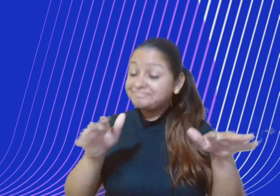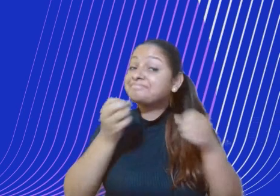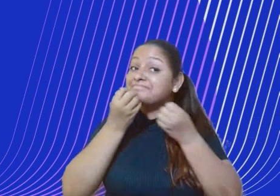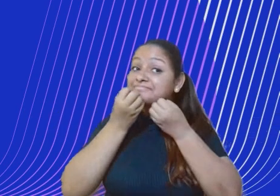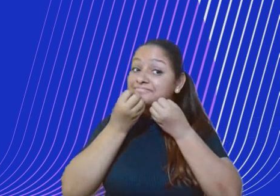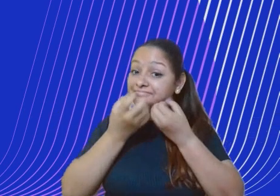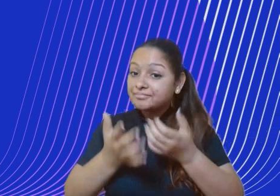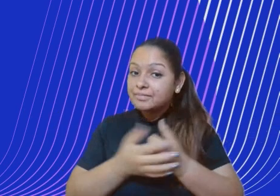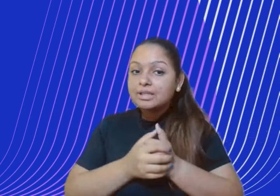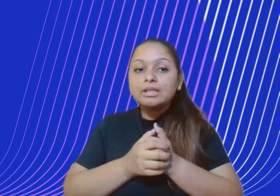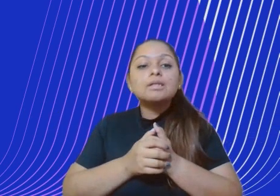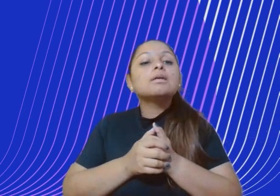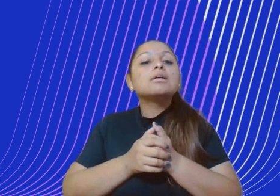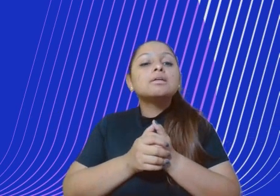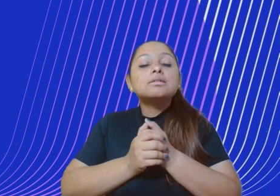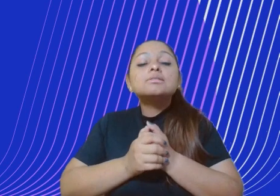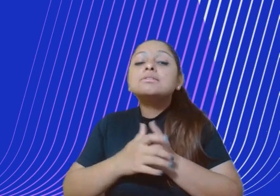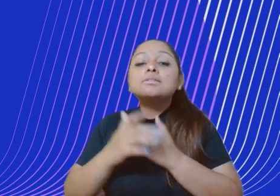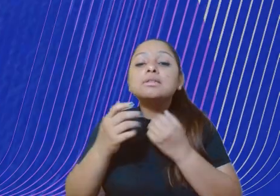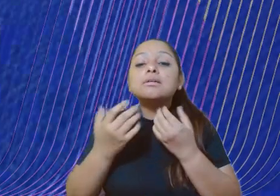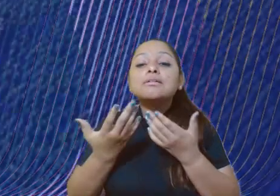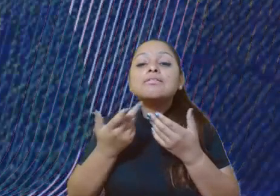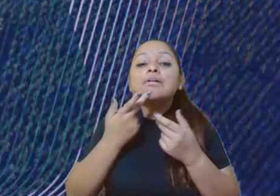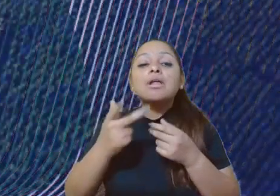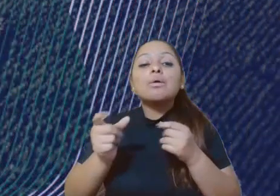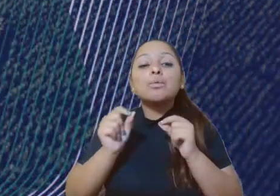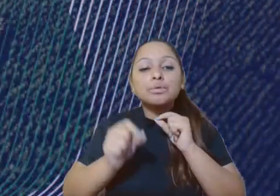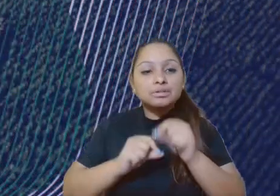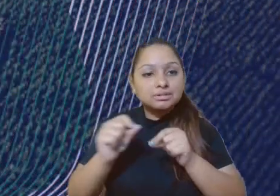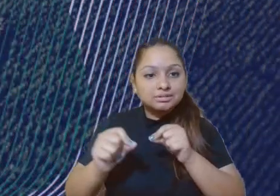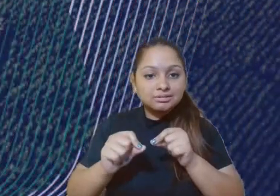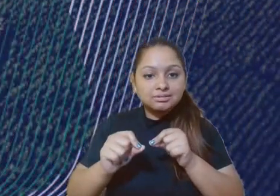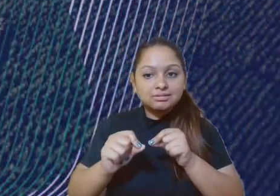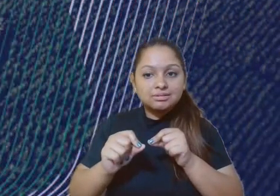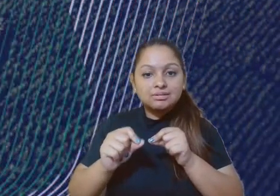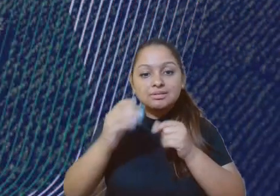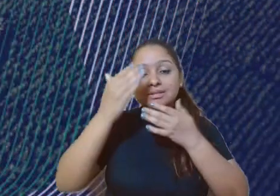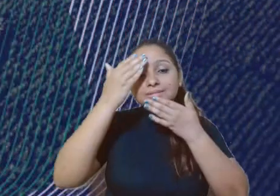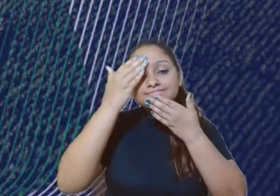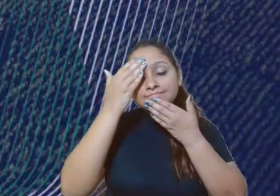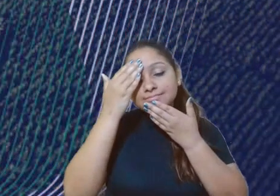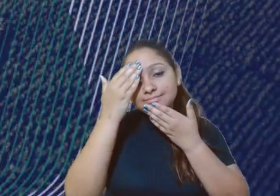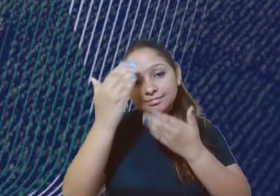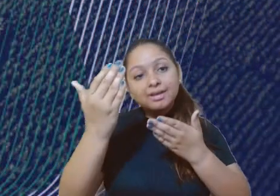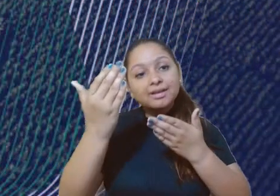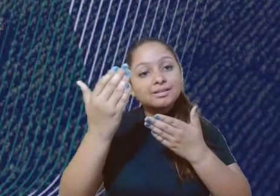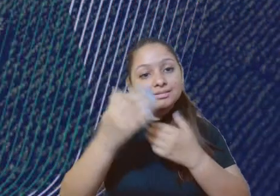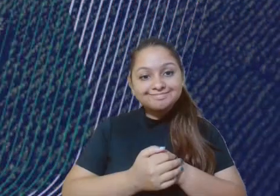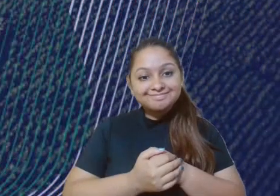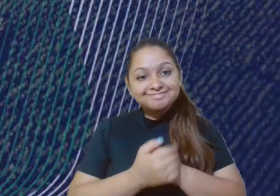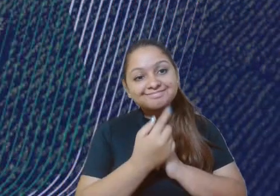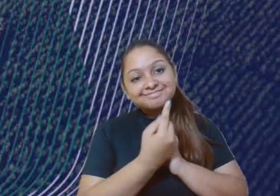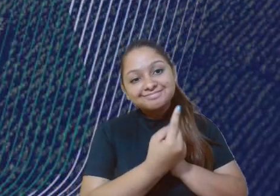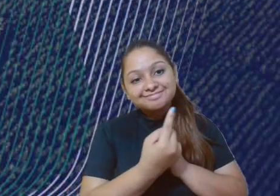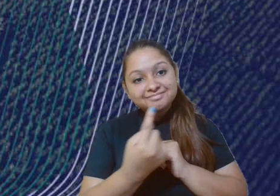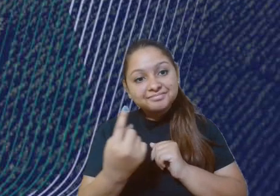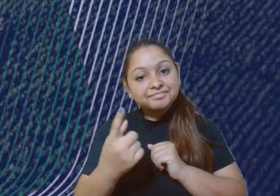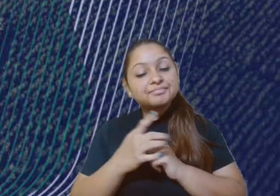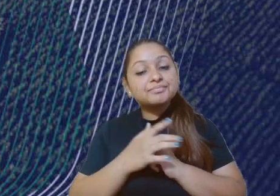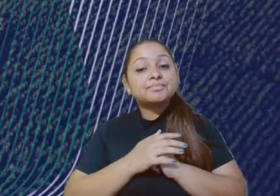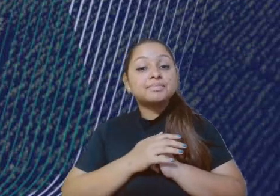Having said that, the only thing that I'd like to say is to thank the opportunity in a logic